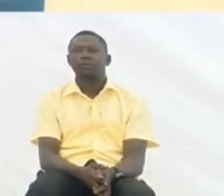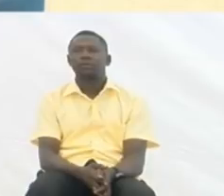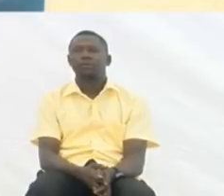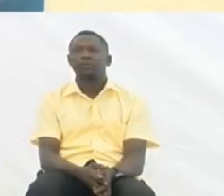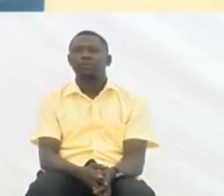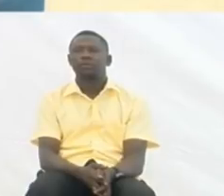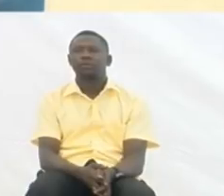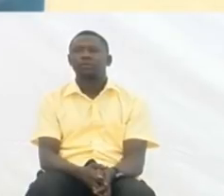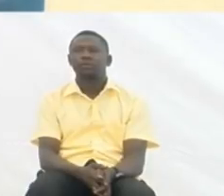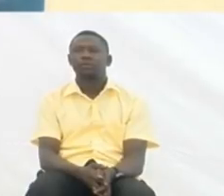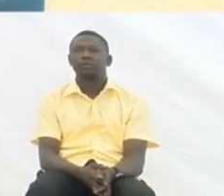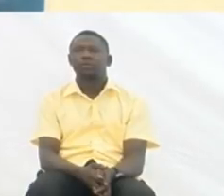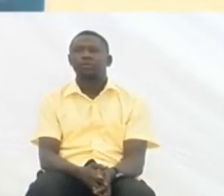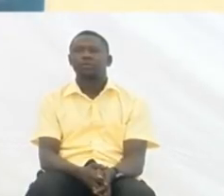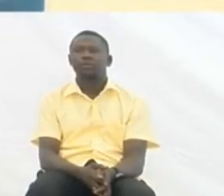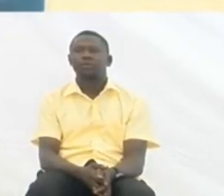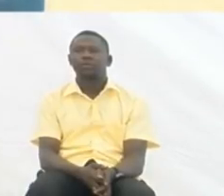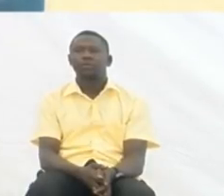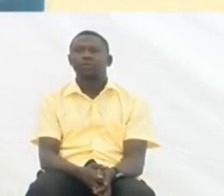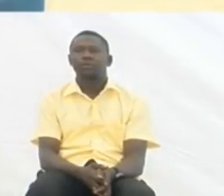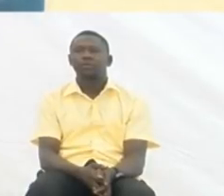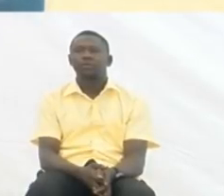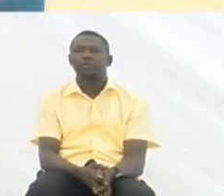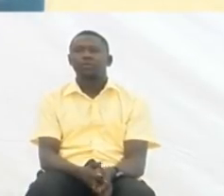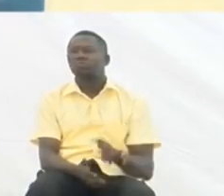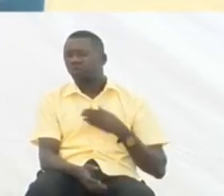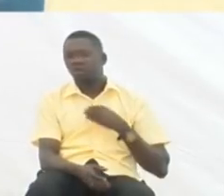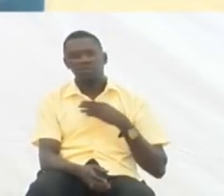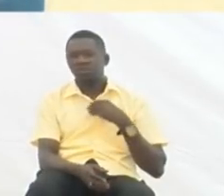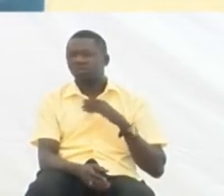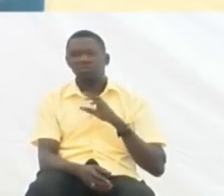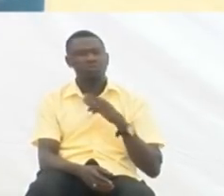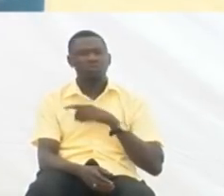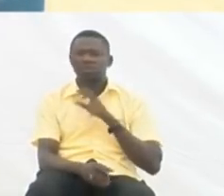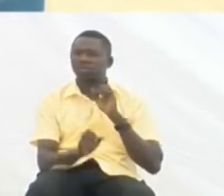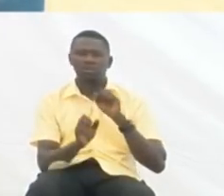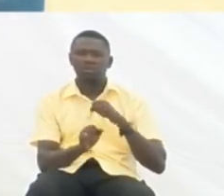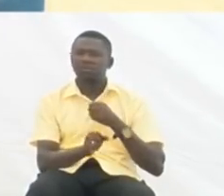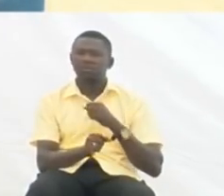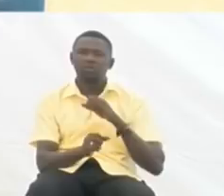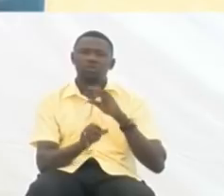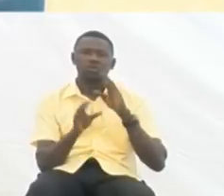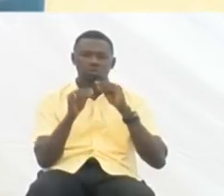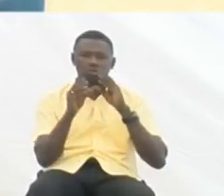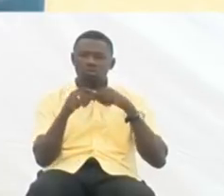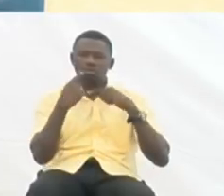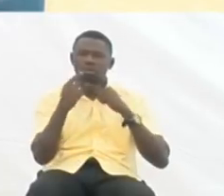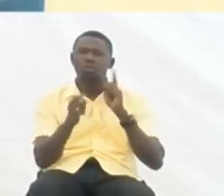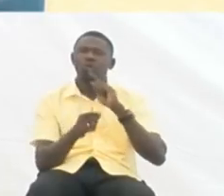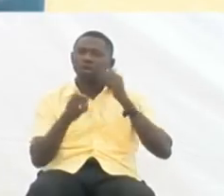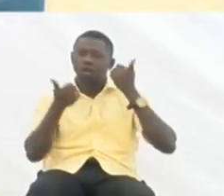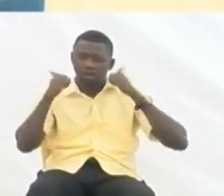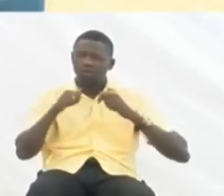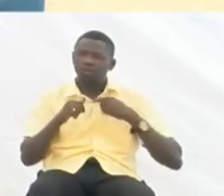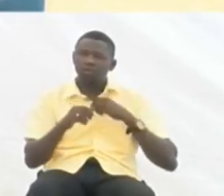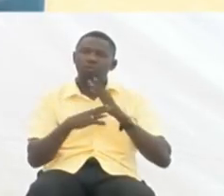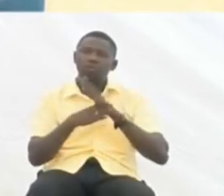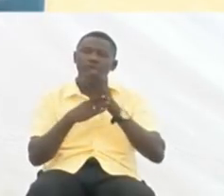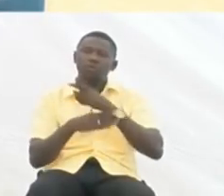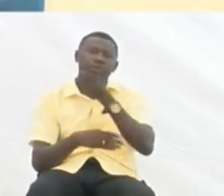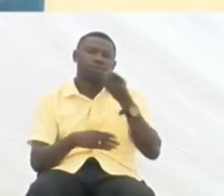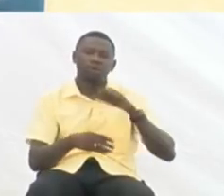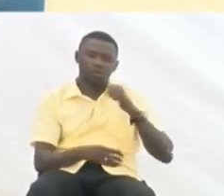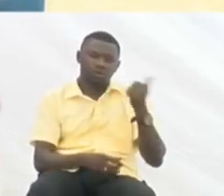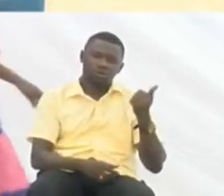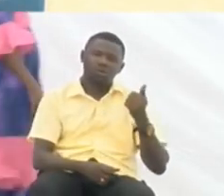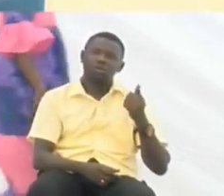min dun tan deni te ma dembo fola no le. But I cannot talk about what happened or transpired between them and others. But what transpired between me